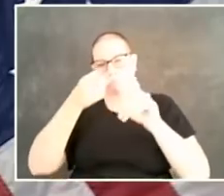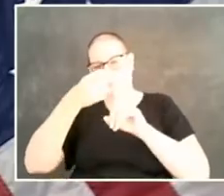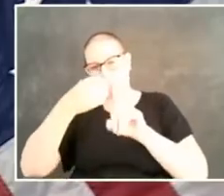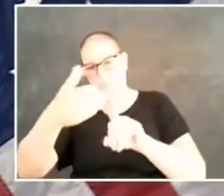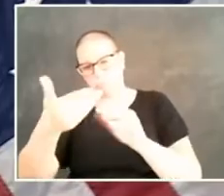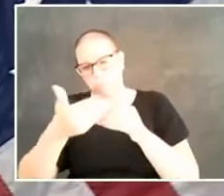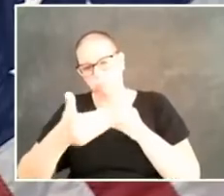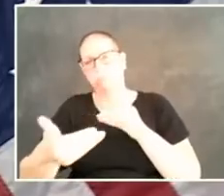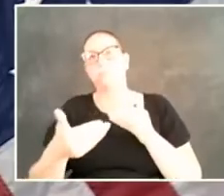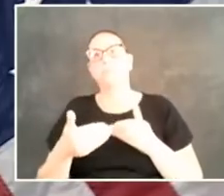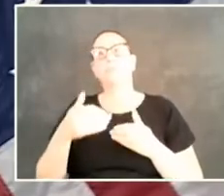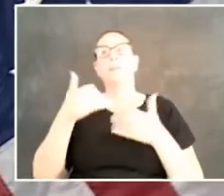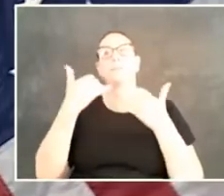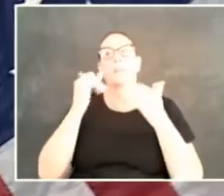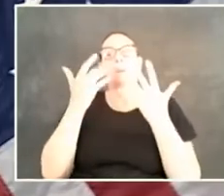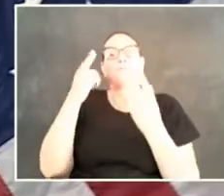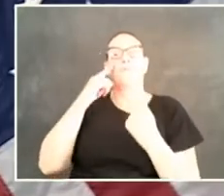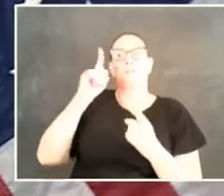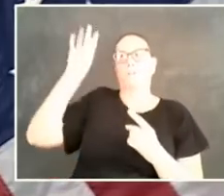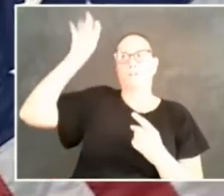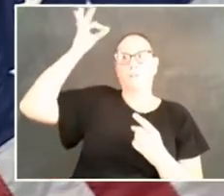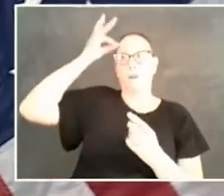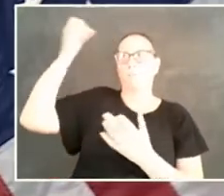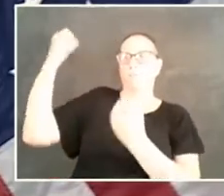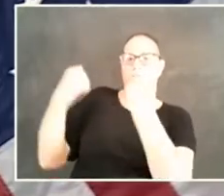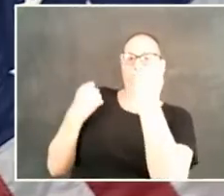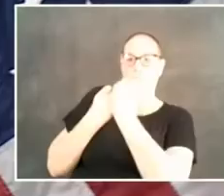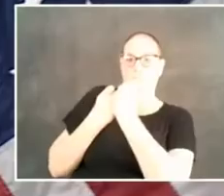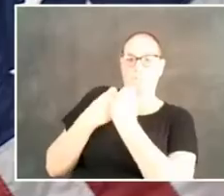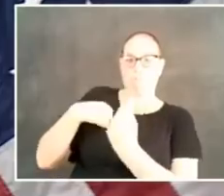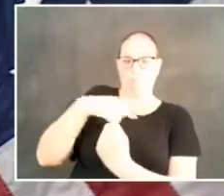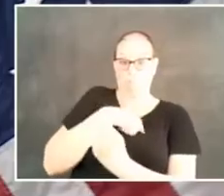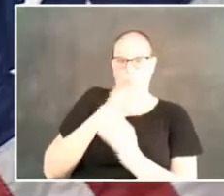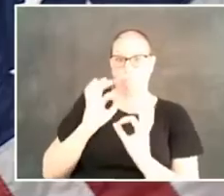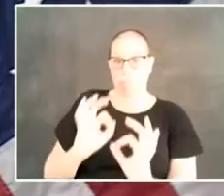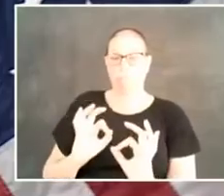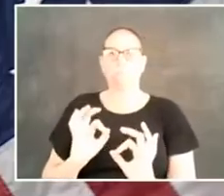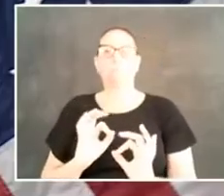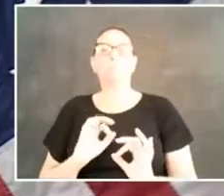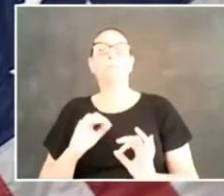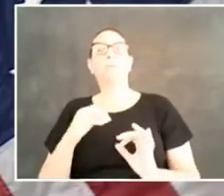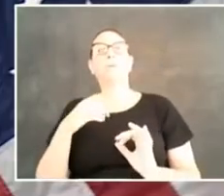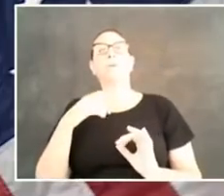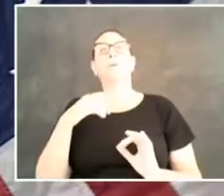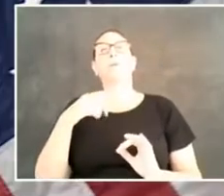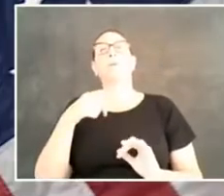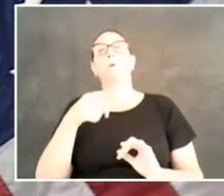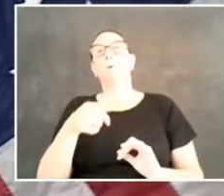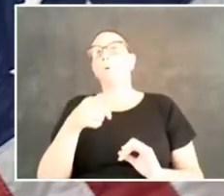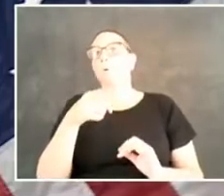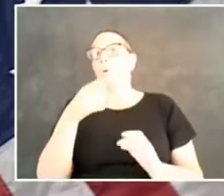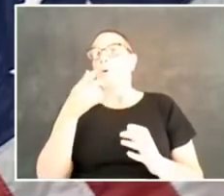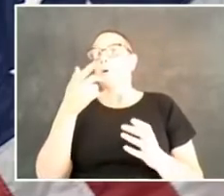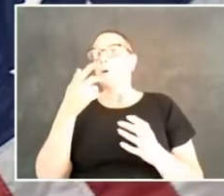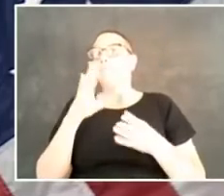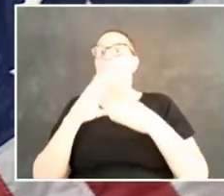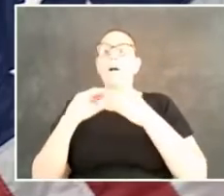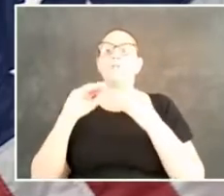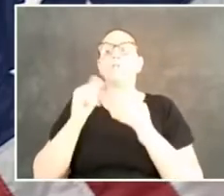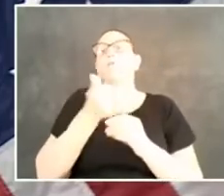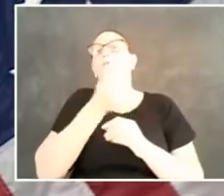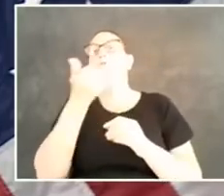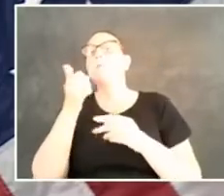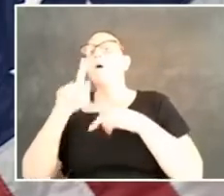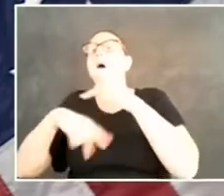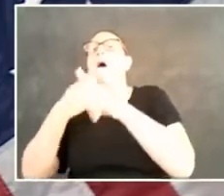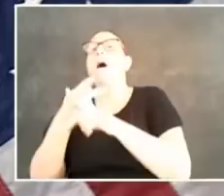but that's the core of the game plan. Luis, what you're referring to is another piece of the puzzle, the antibody testing. Two announcements in the